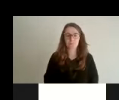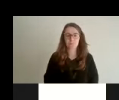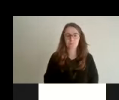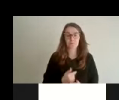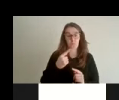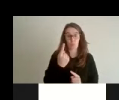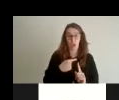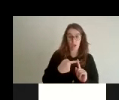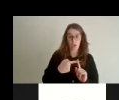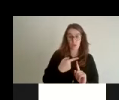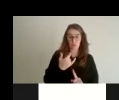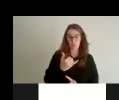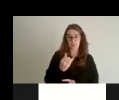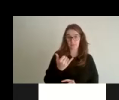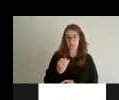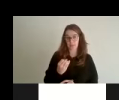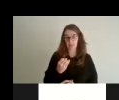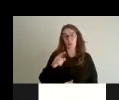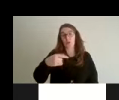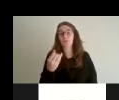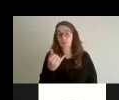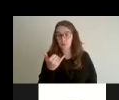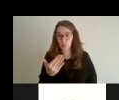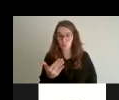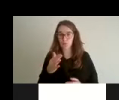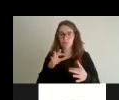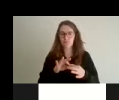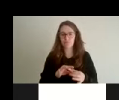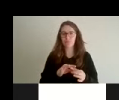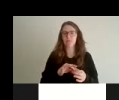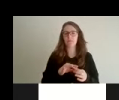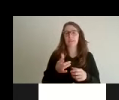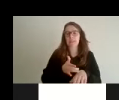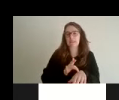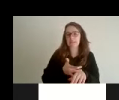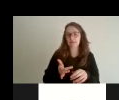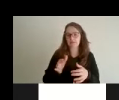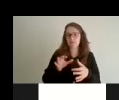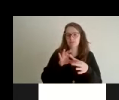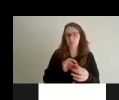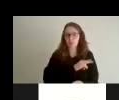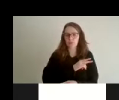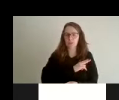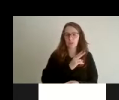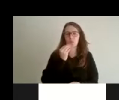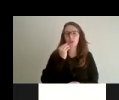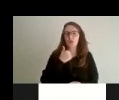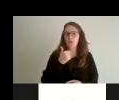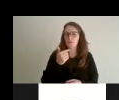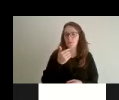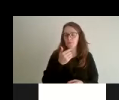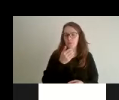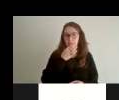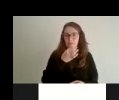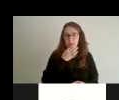year from the SAGE project. It's Gender Sensitive University. And recently here in Sweden, there is